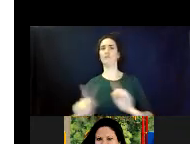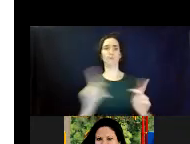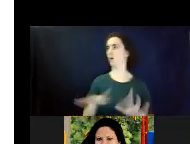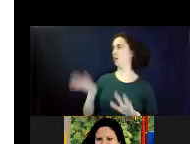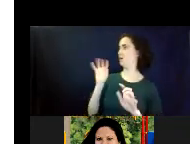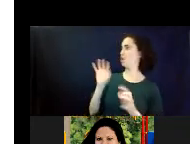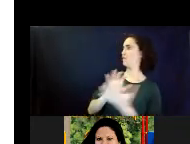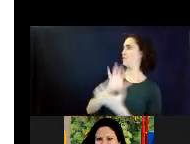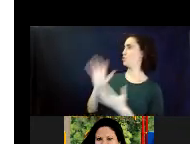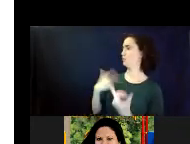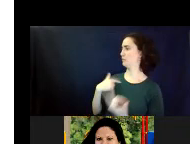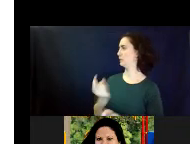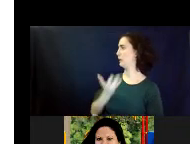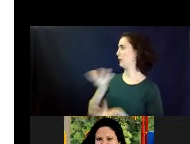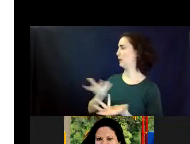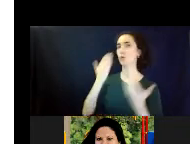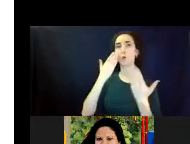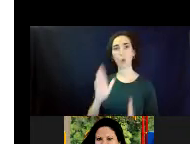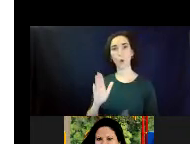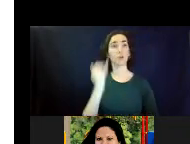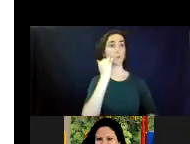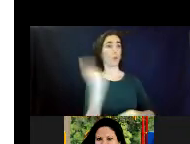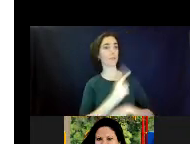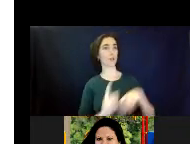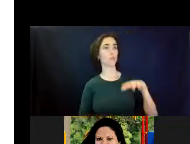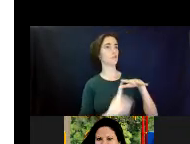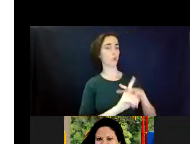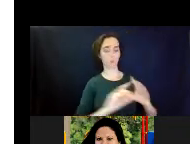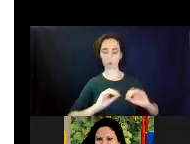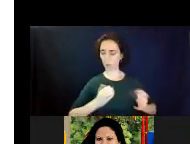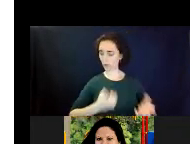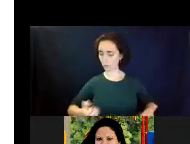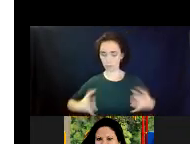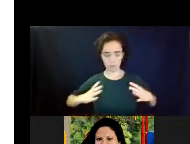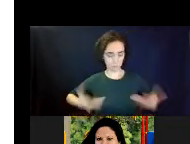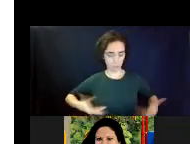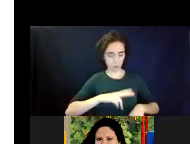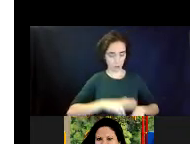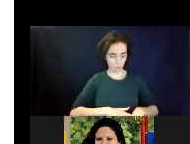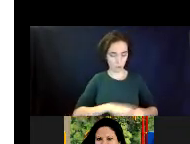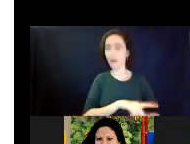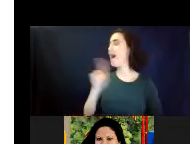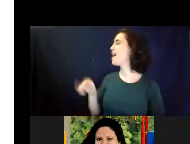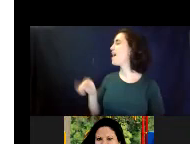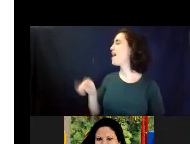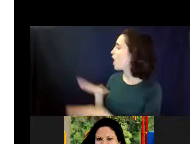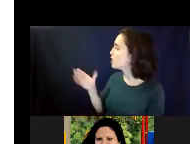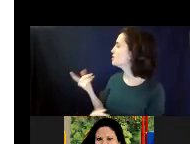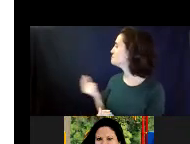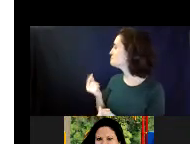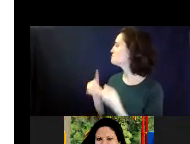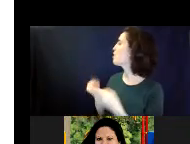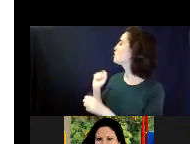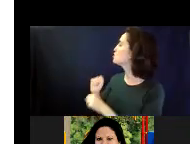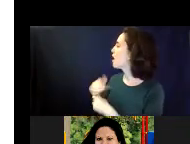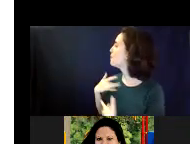me. If I show up one day with no equipment, I'm asked about how my college planning is going, how my job is going, what